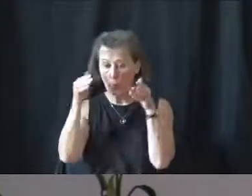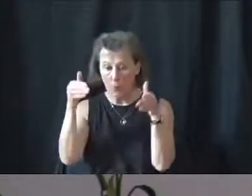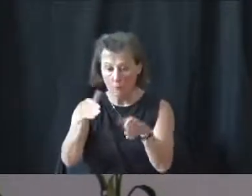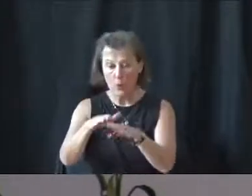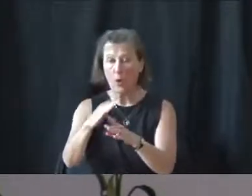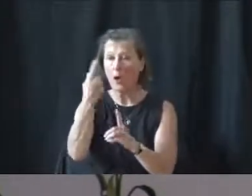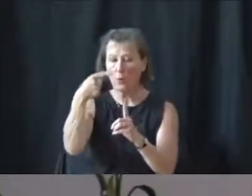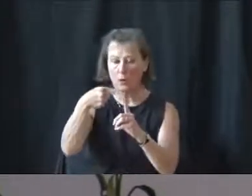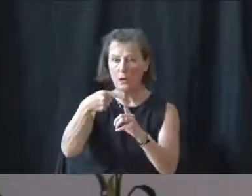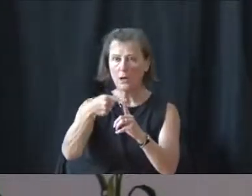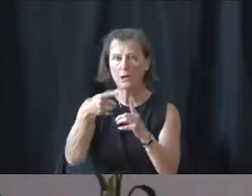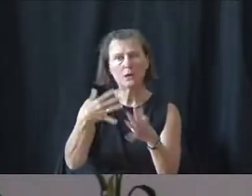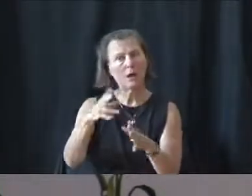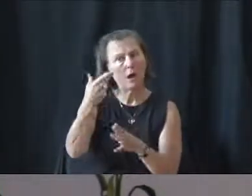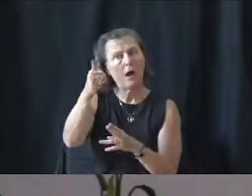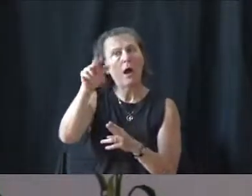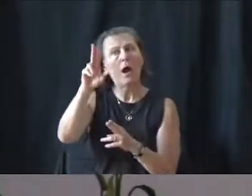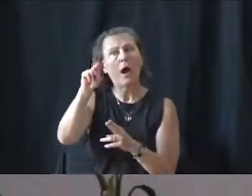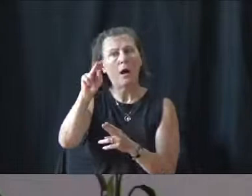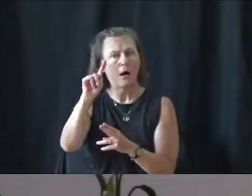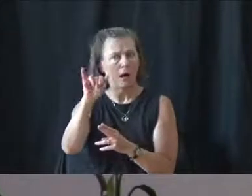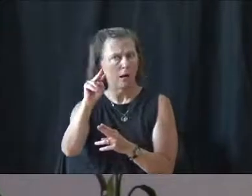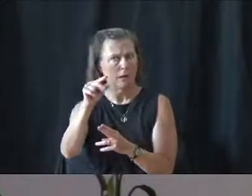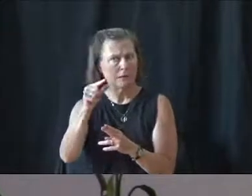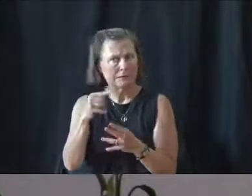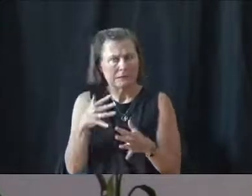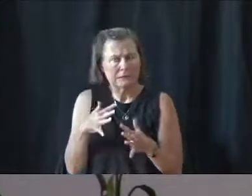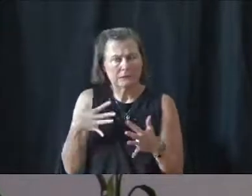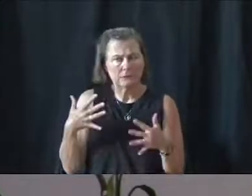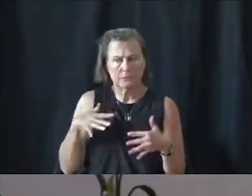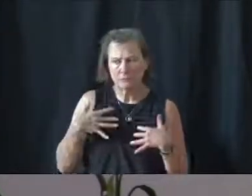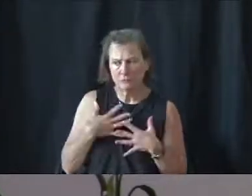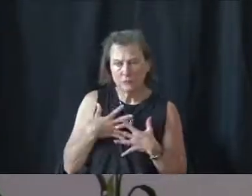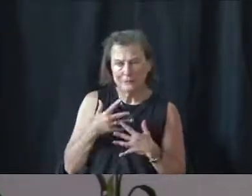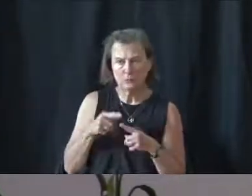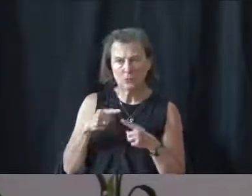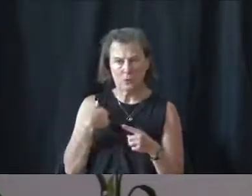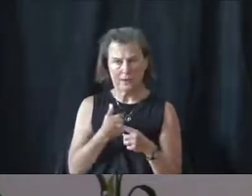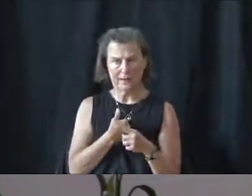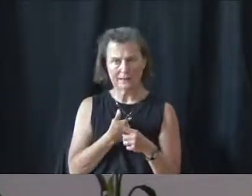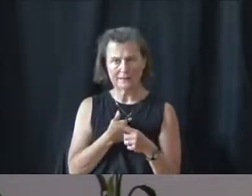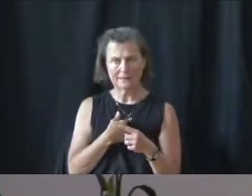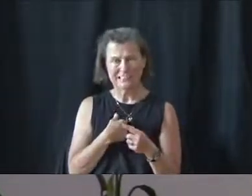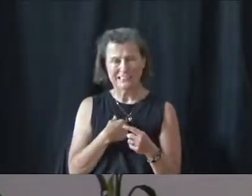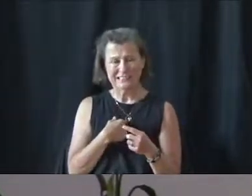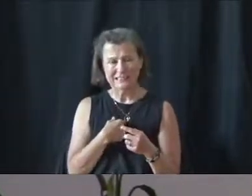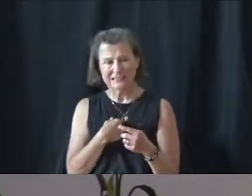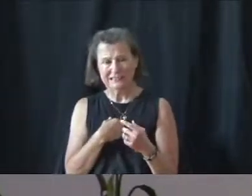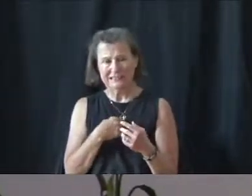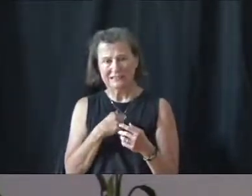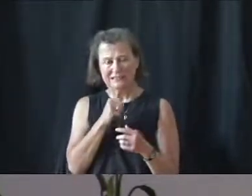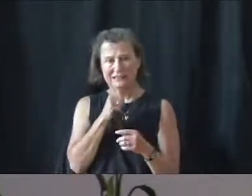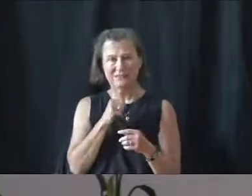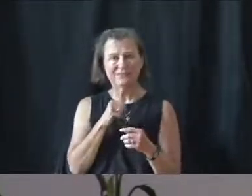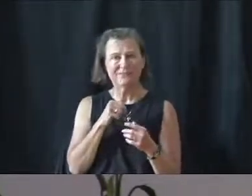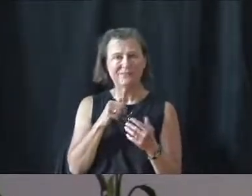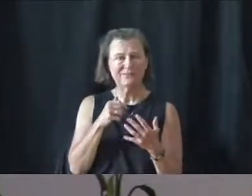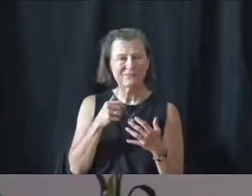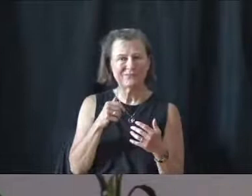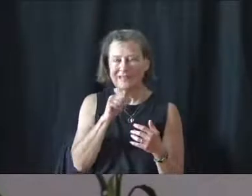is haunting for many of us. The dread, not so much of committing